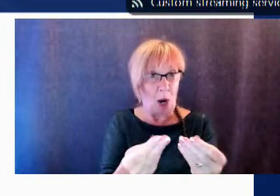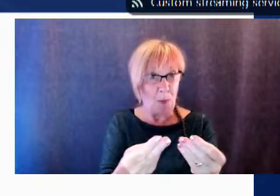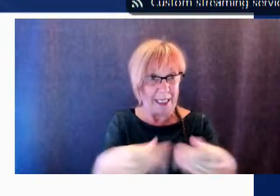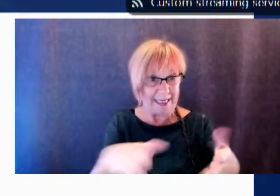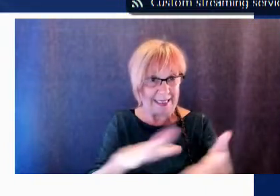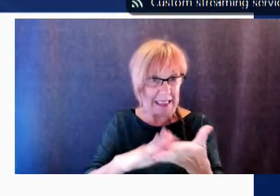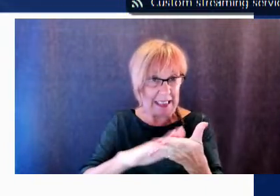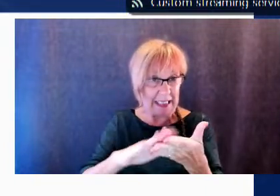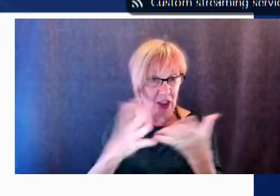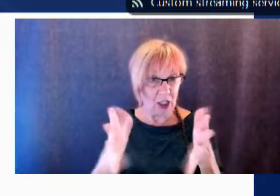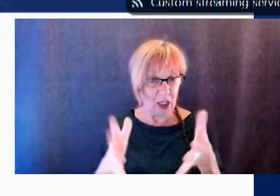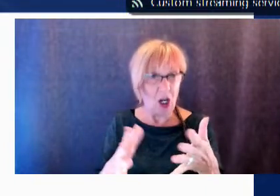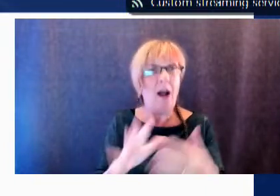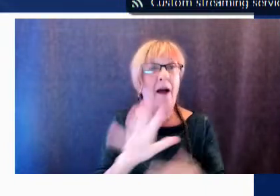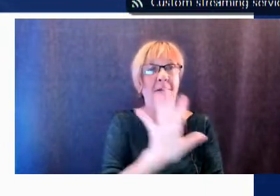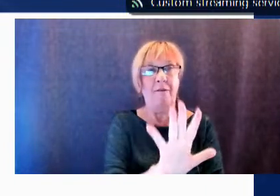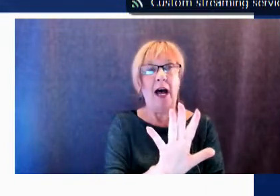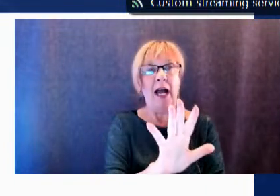we have